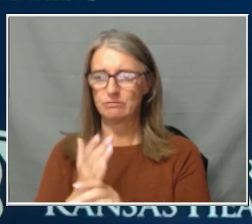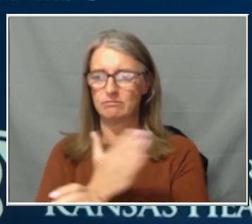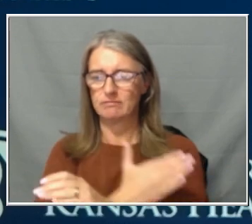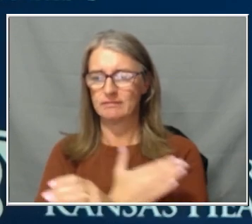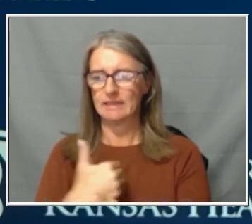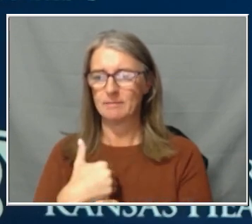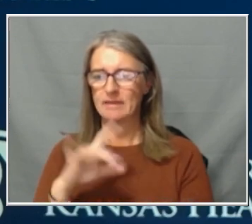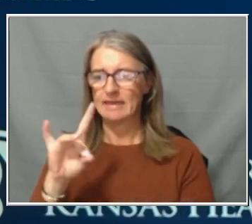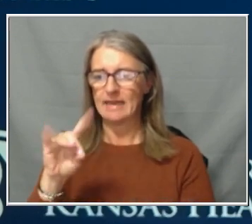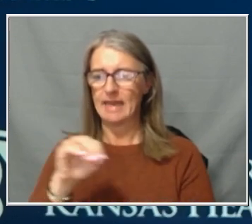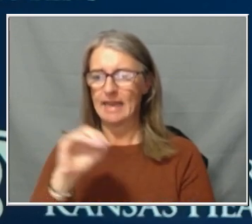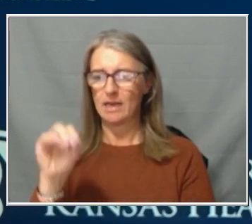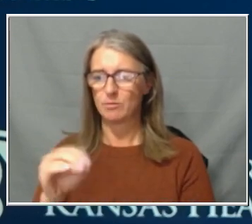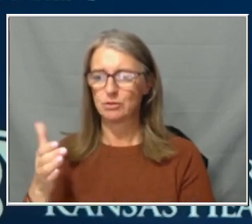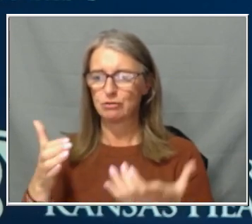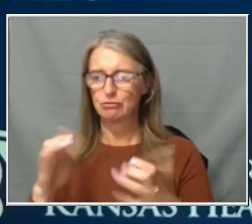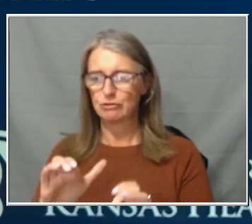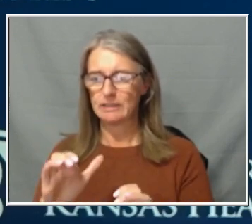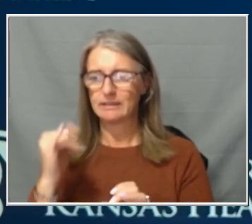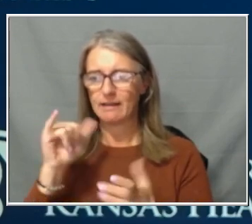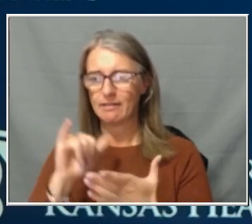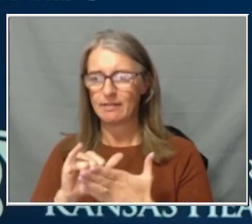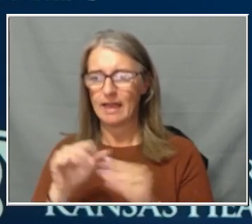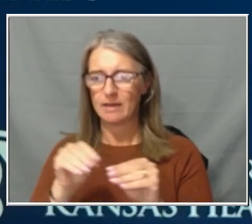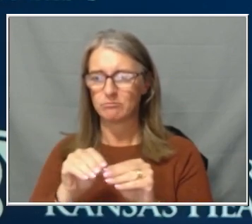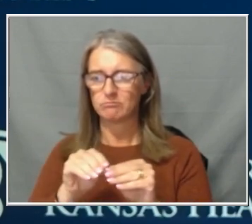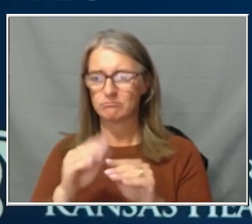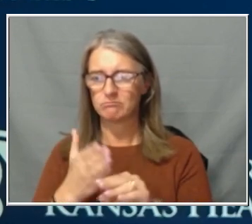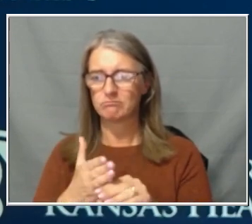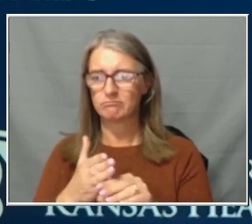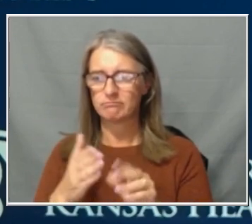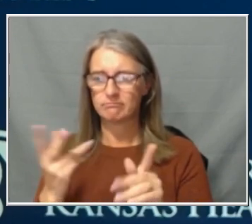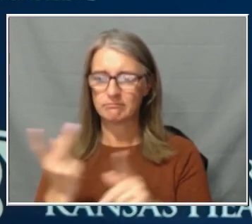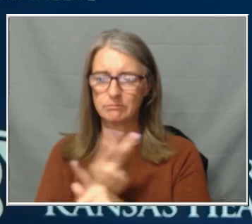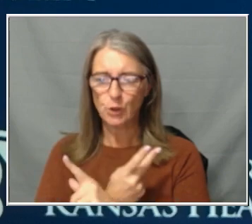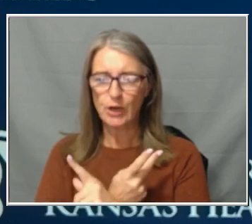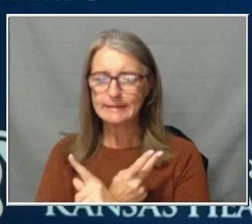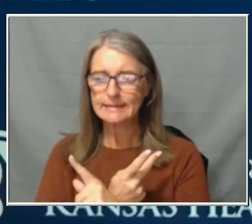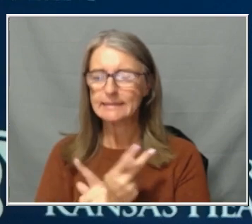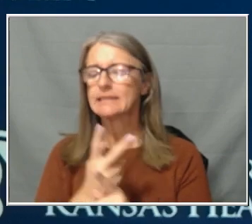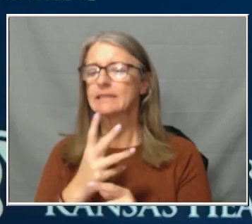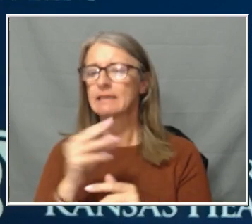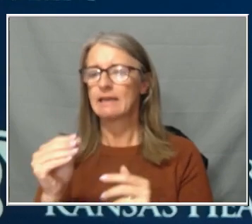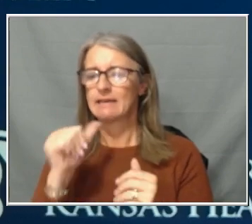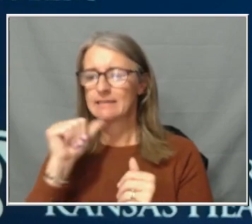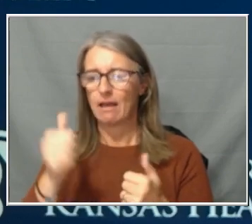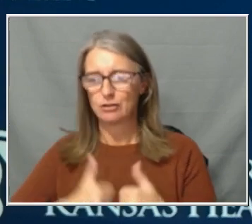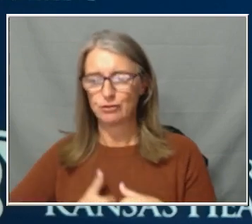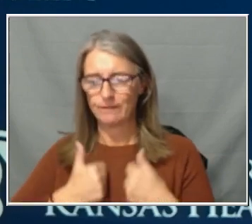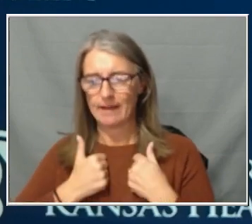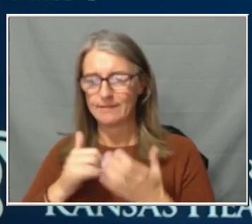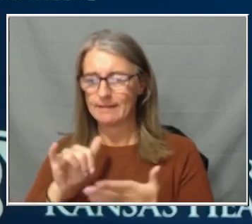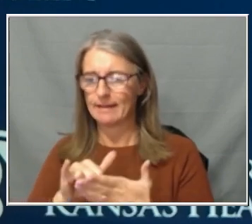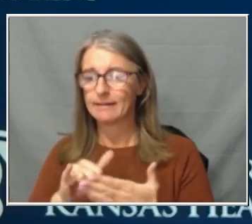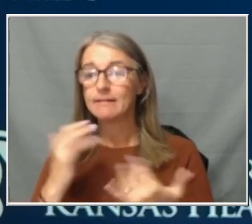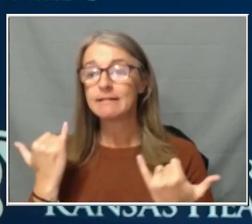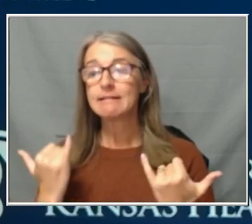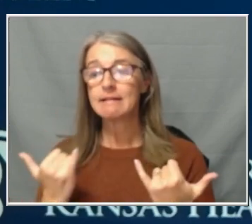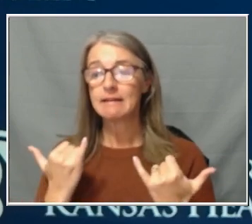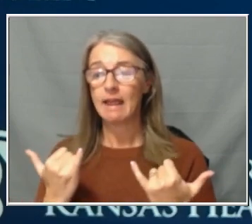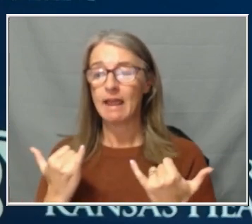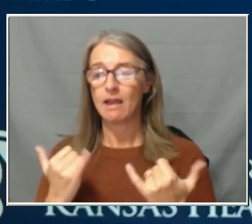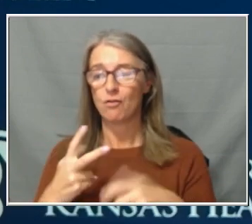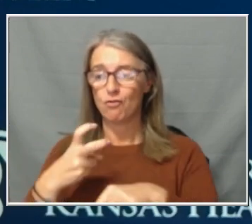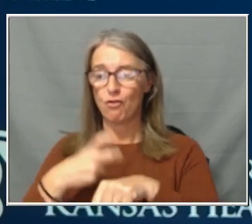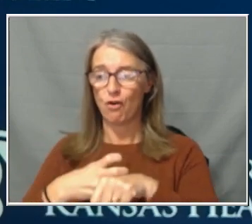an 80% chance of that melanoma progressing and ultimately not surviving it. Now it's so hard